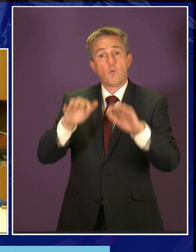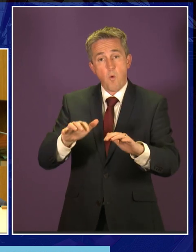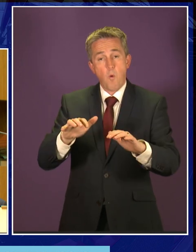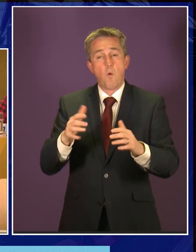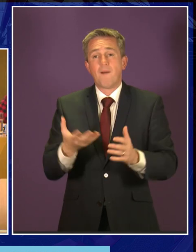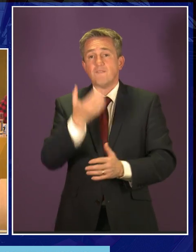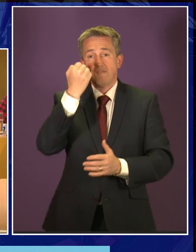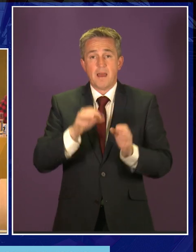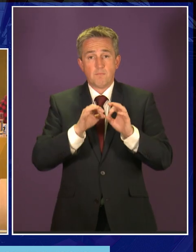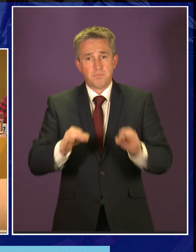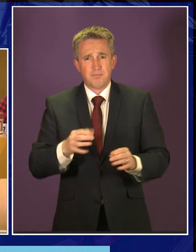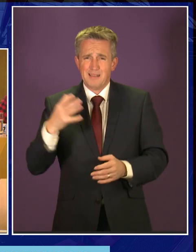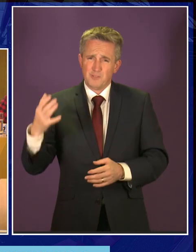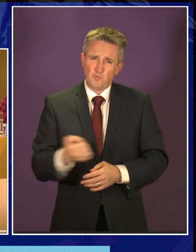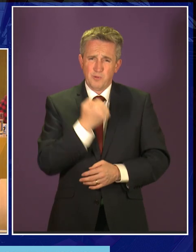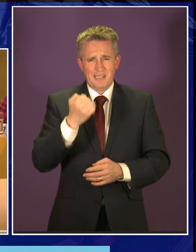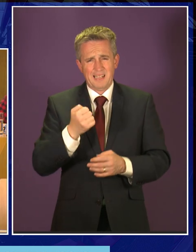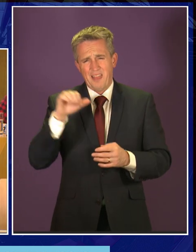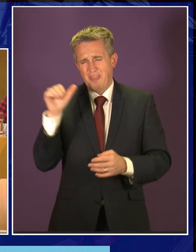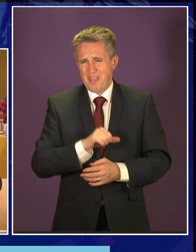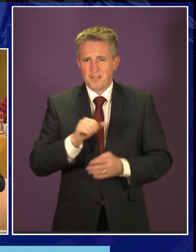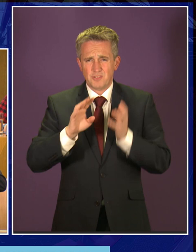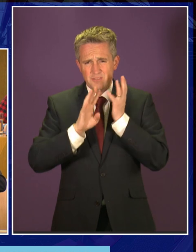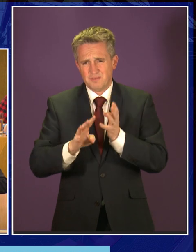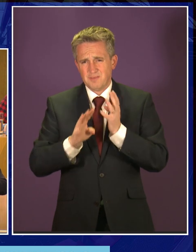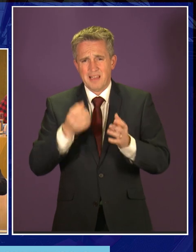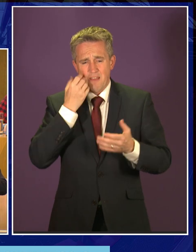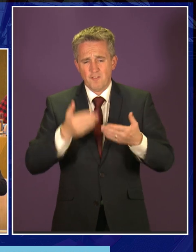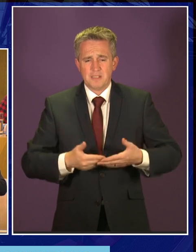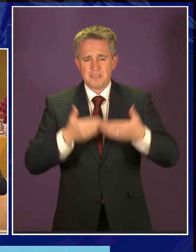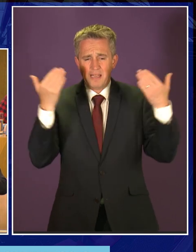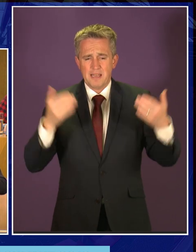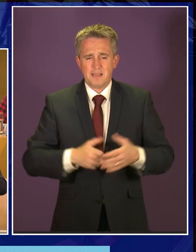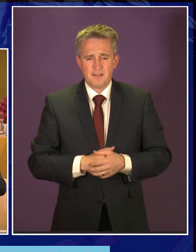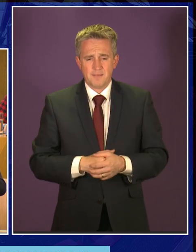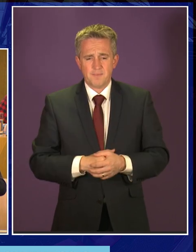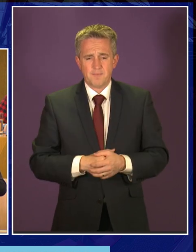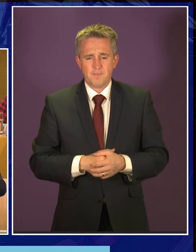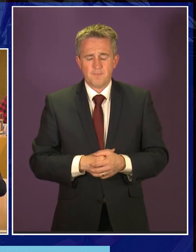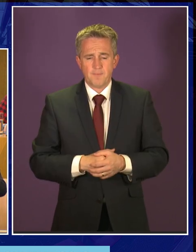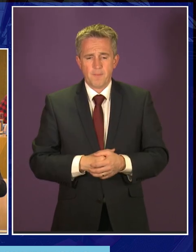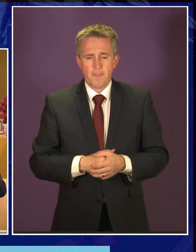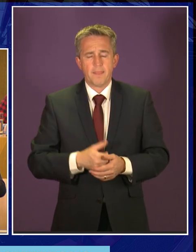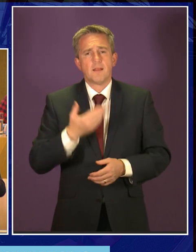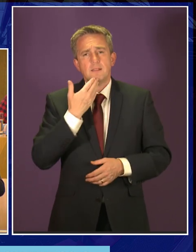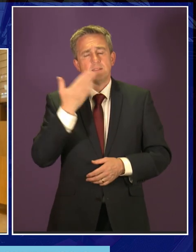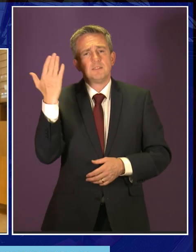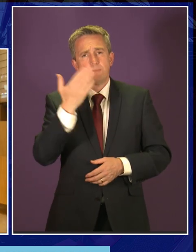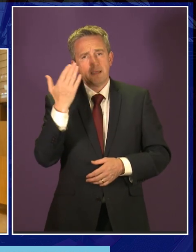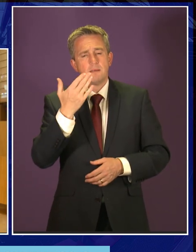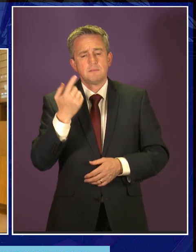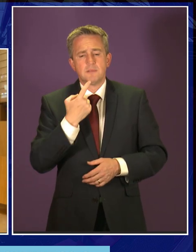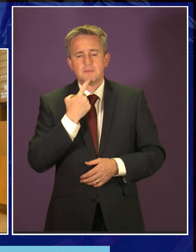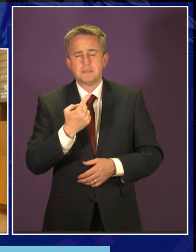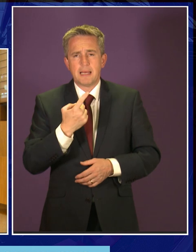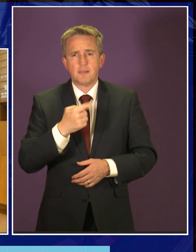of resistance. It is winning thousands of visitors a day, millions a year. Our speakers also encouraged us to take the long